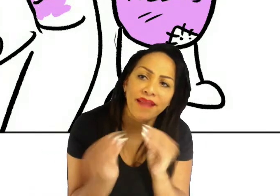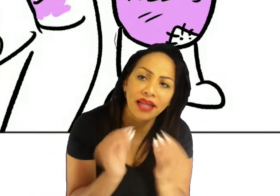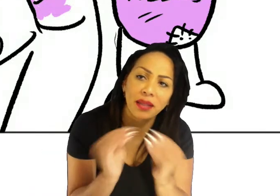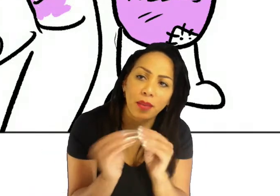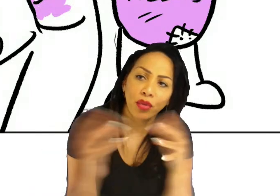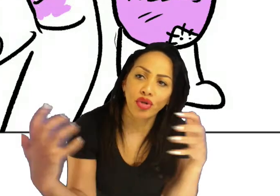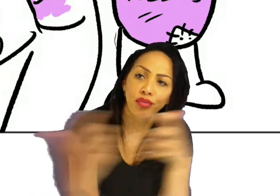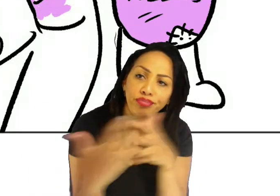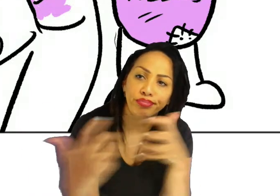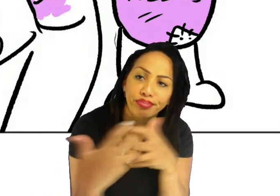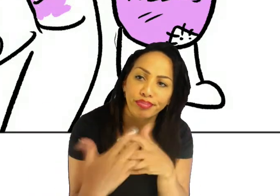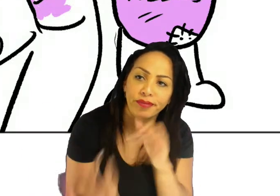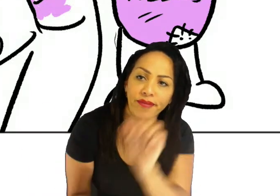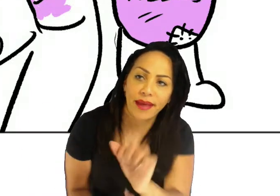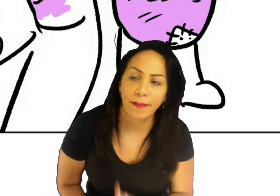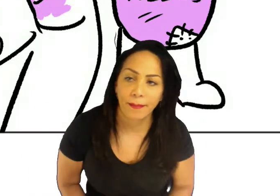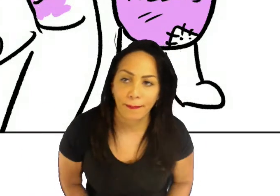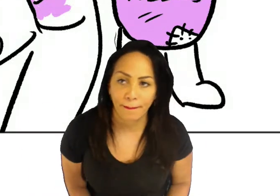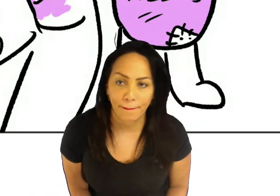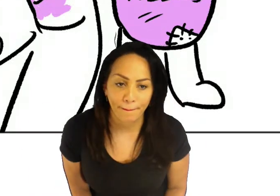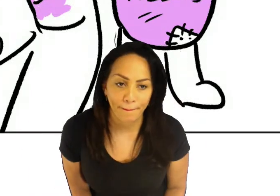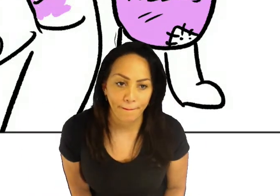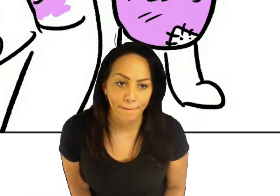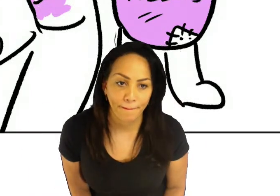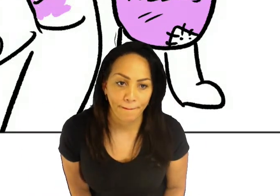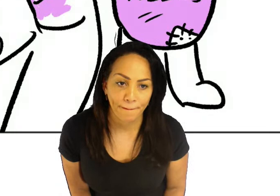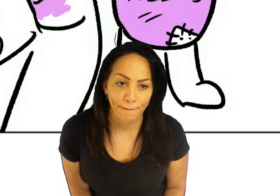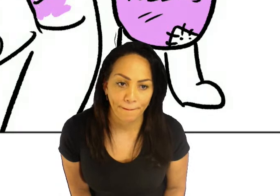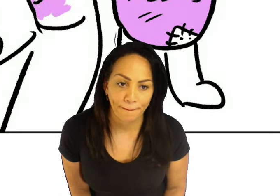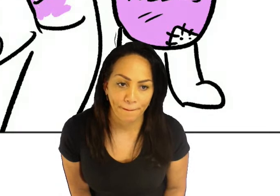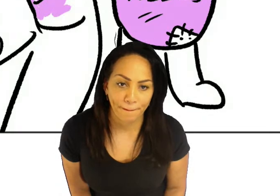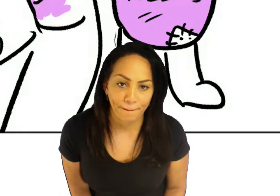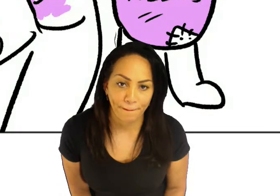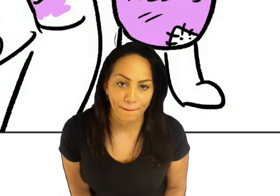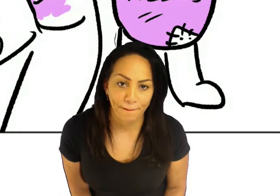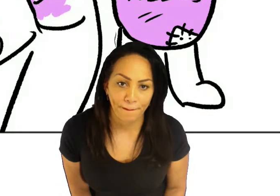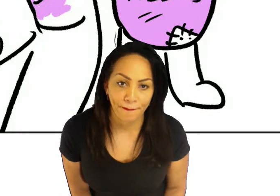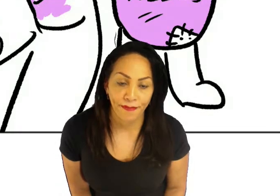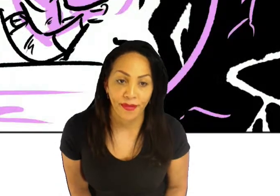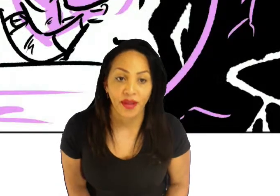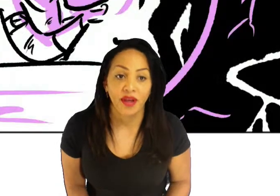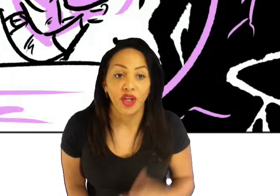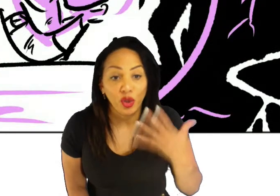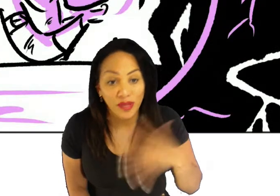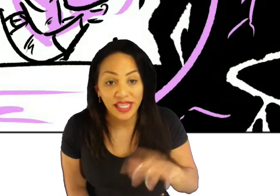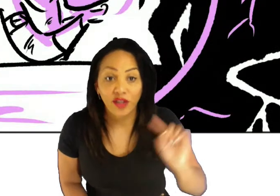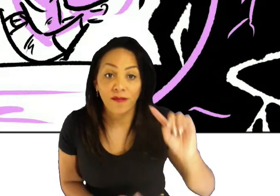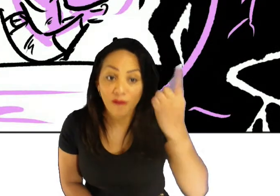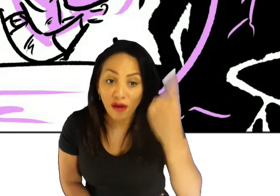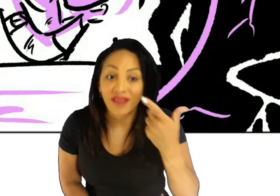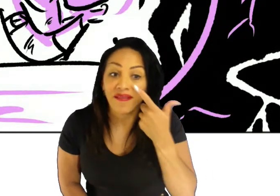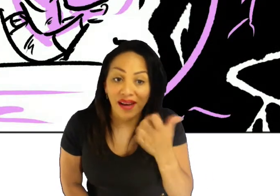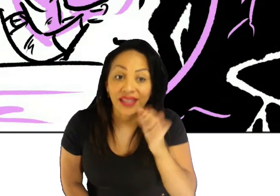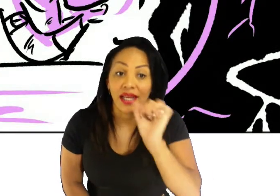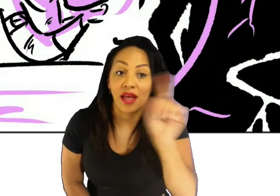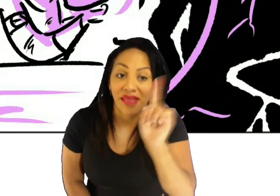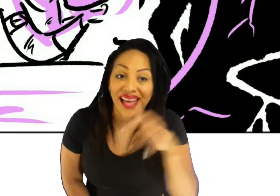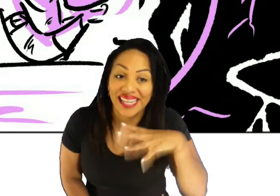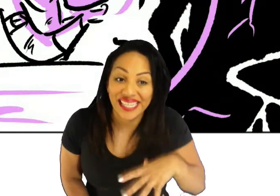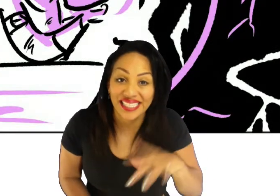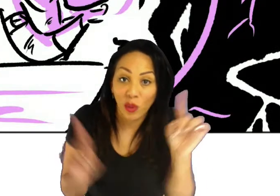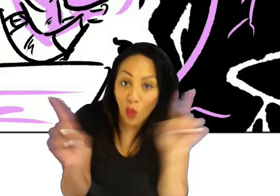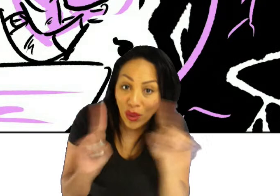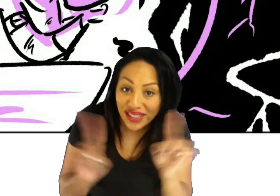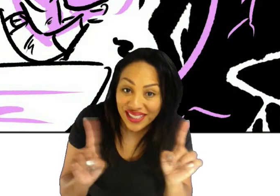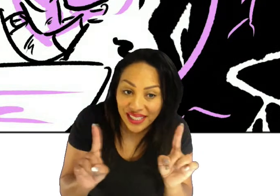meet any of them if you don't try to find out what they are. because it is too